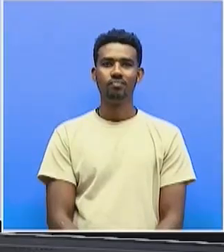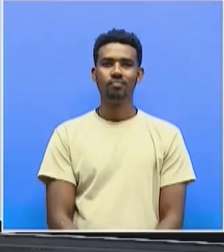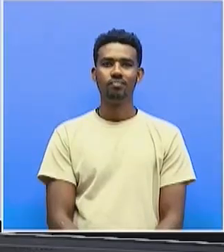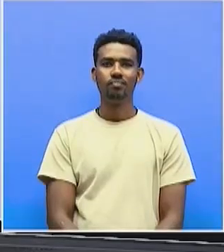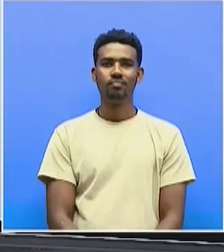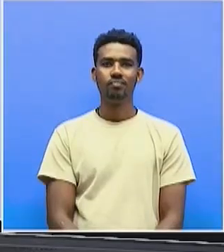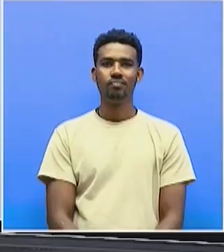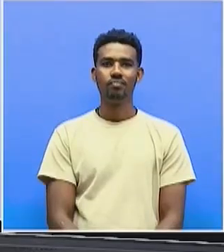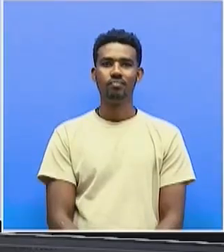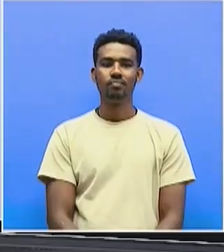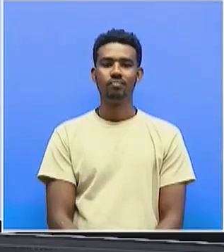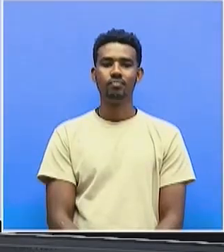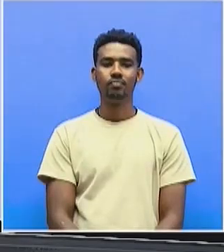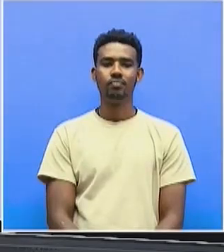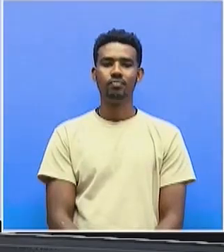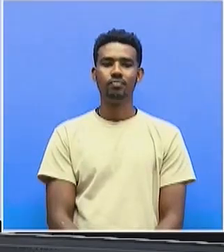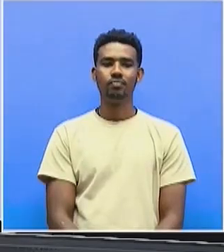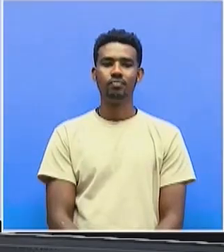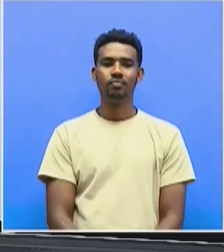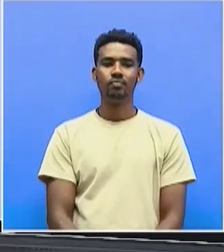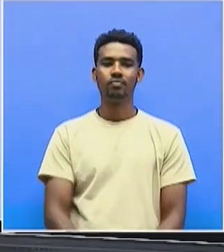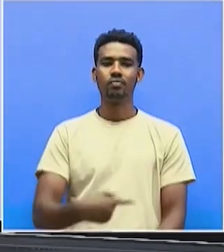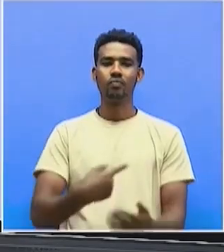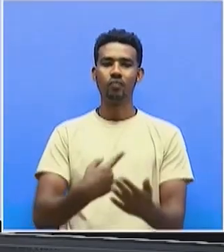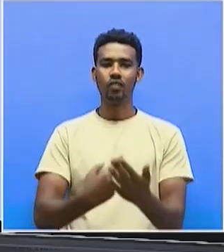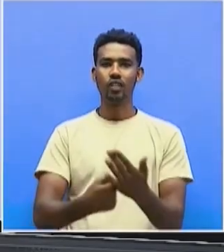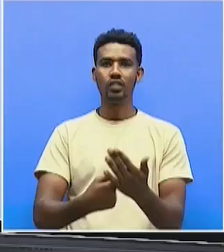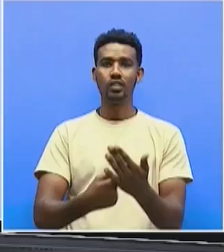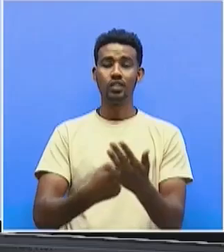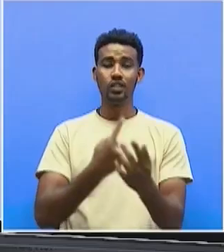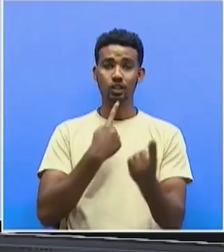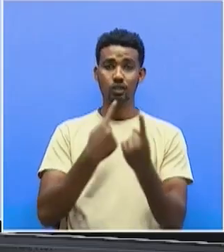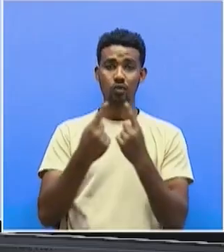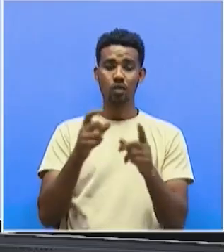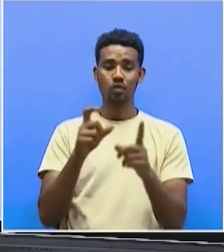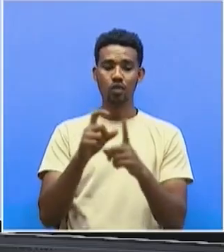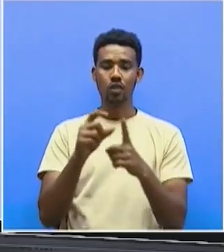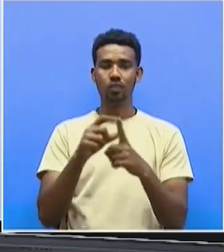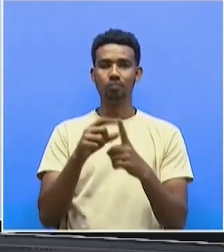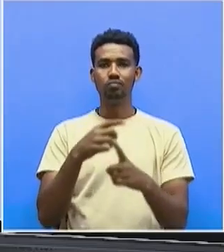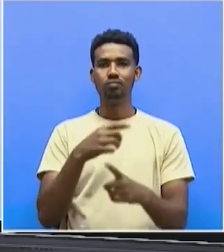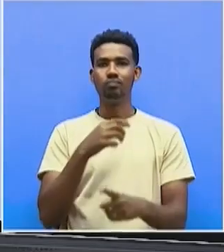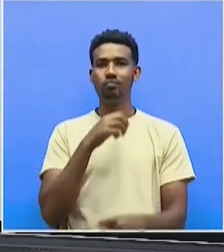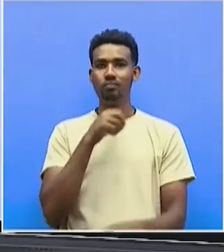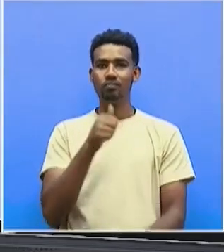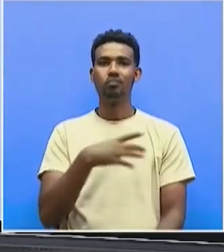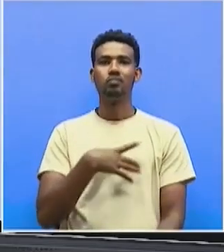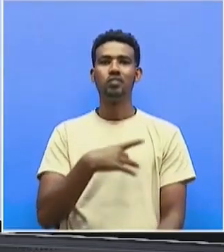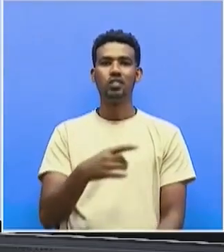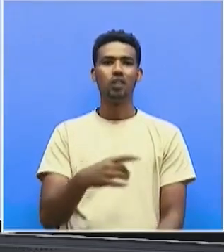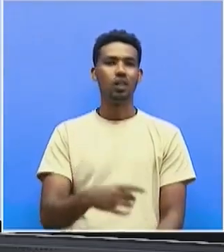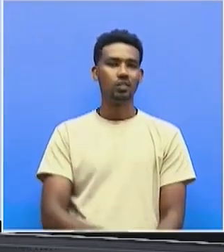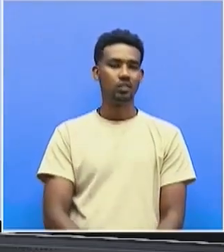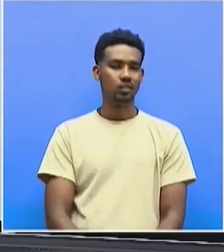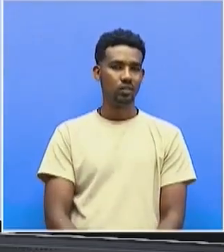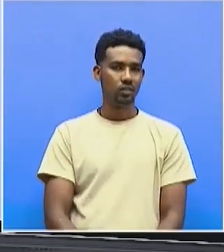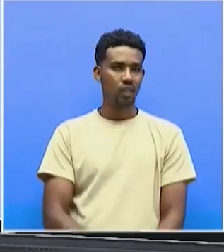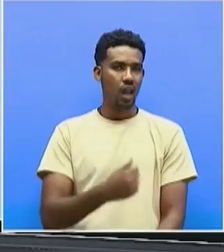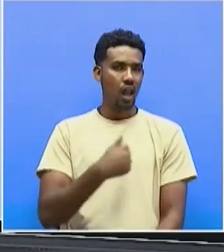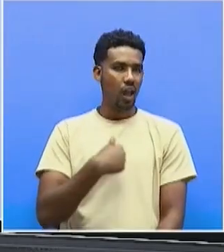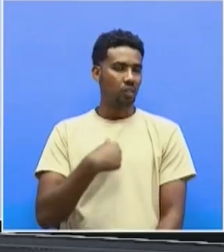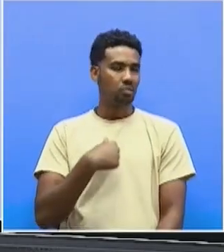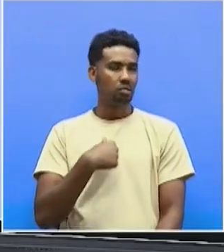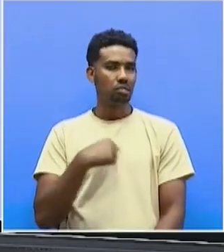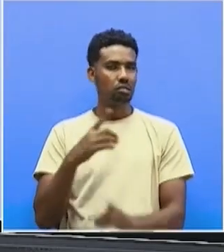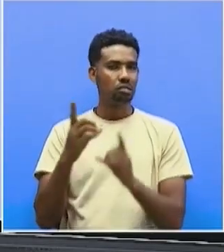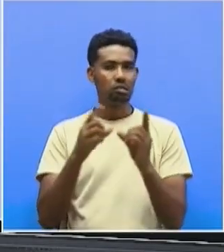This is the vocabulary word, which is called dislike. I dislike coffee. I